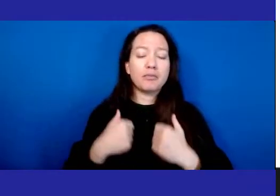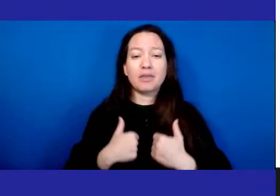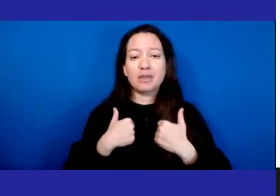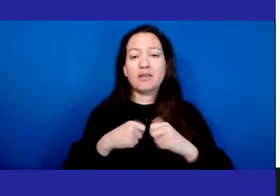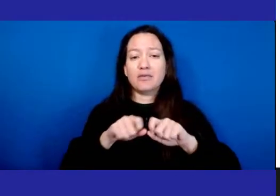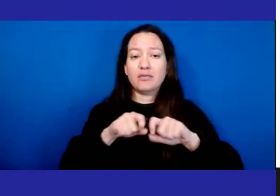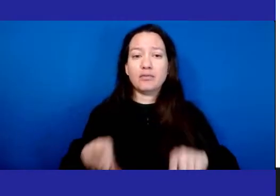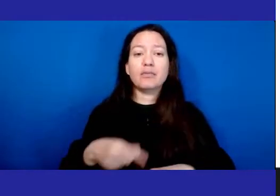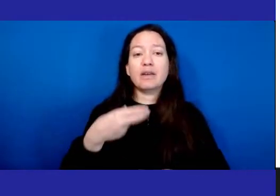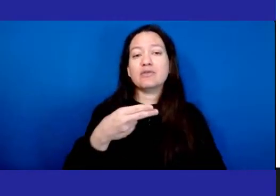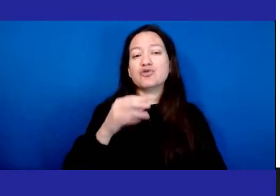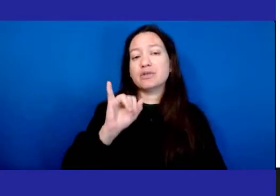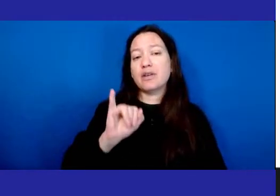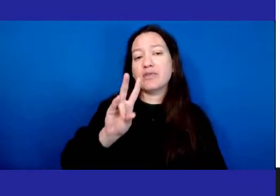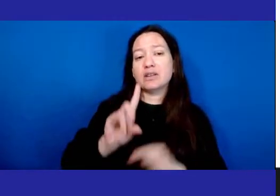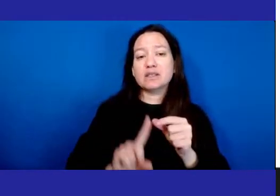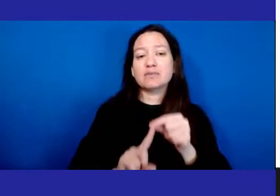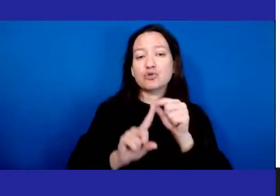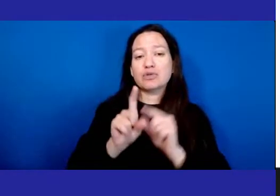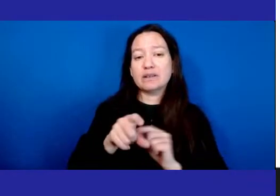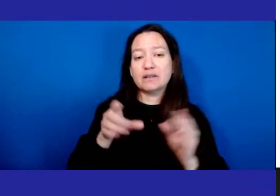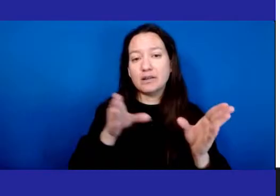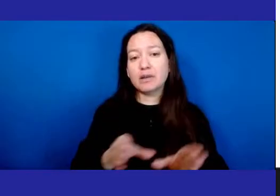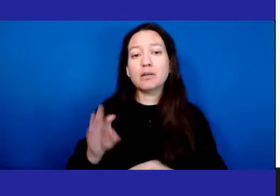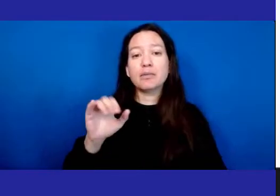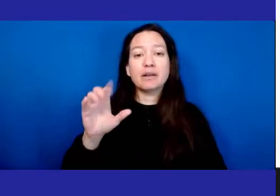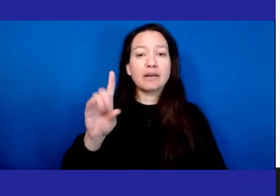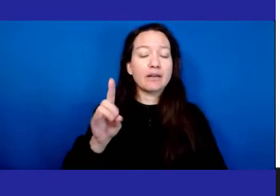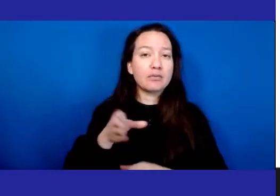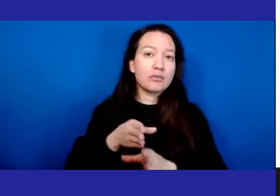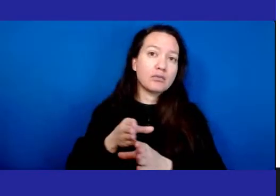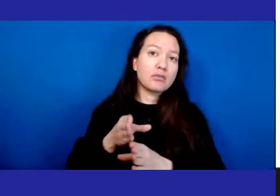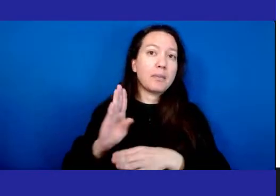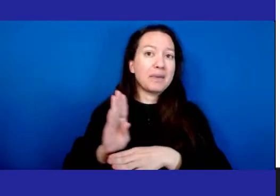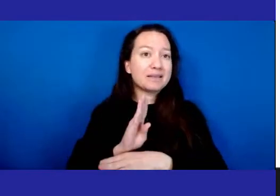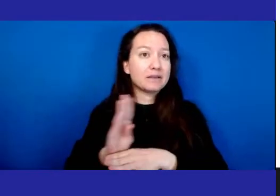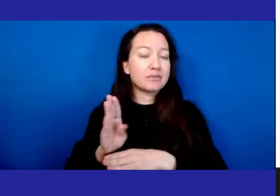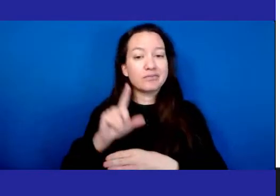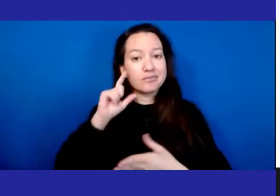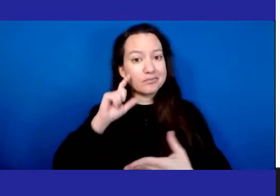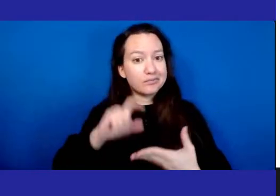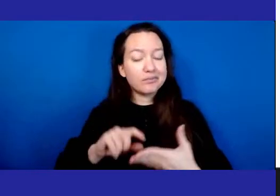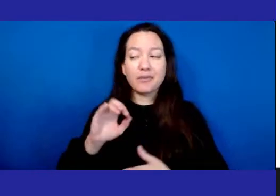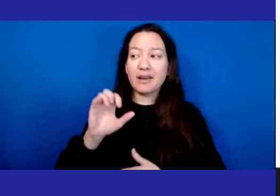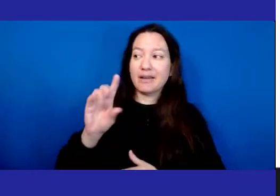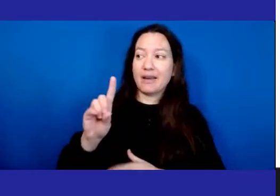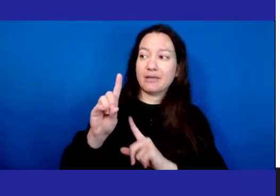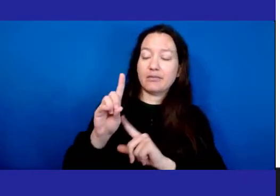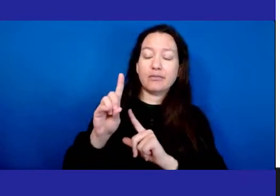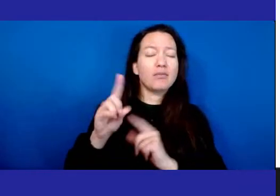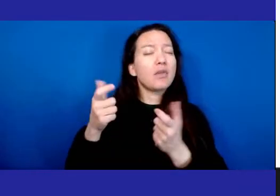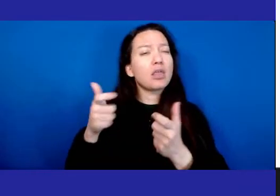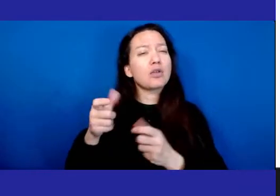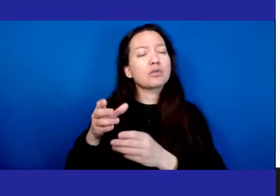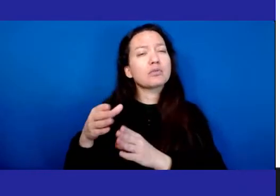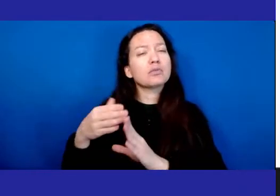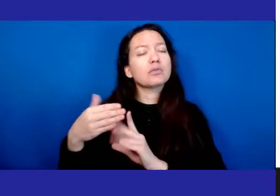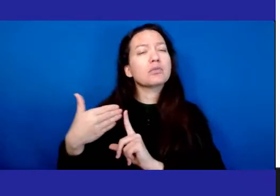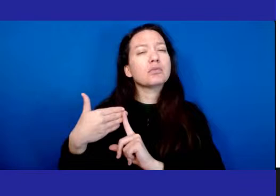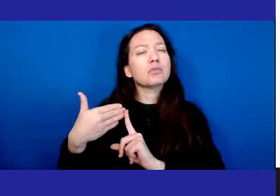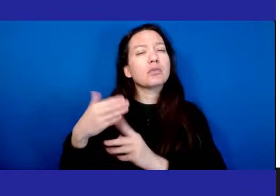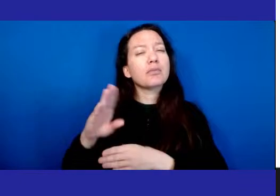Special Needs Plan, it is a Medicaid line of business. Well, as you recognize, Medicaid is our largest line of business, but